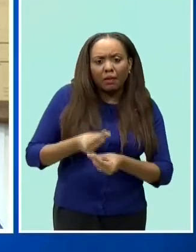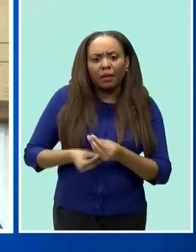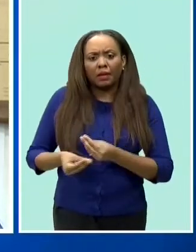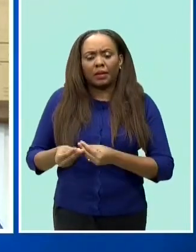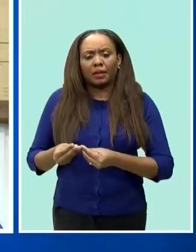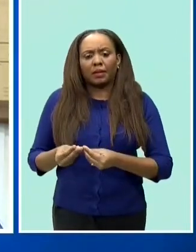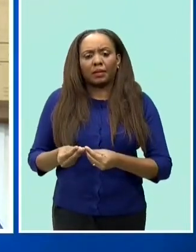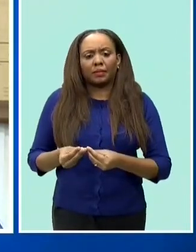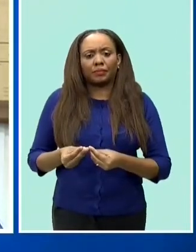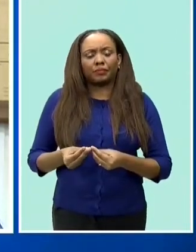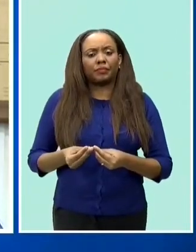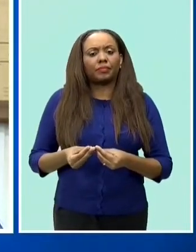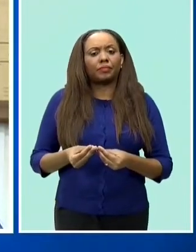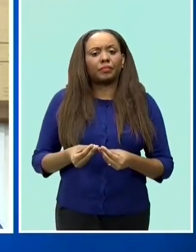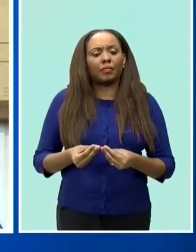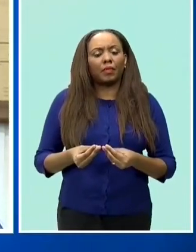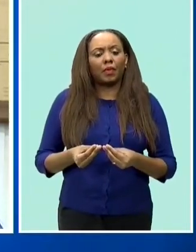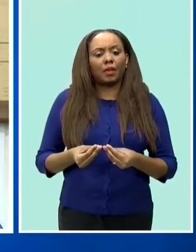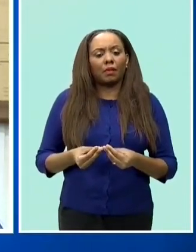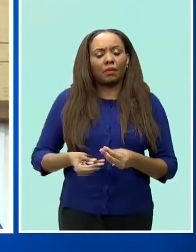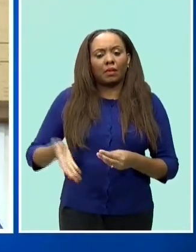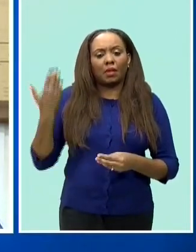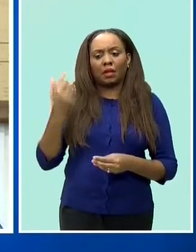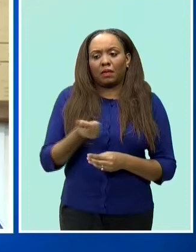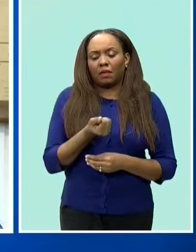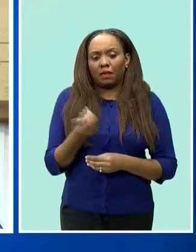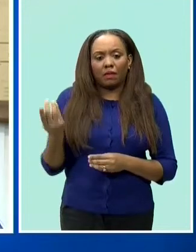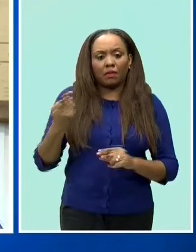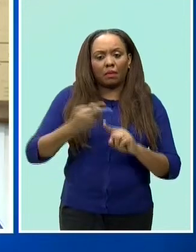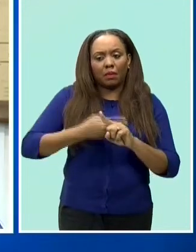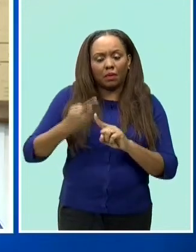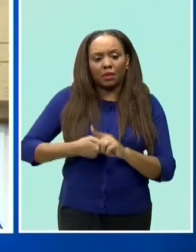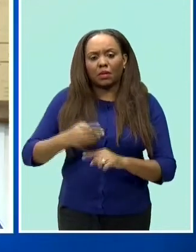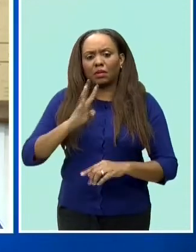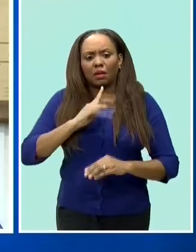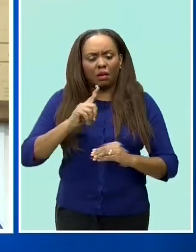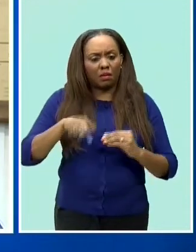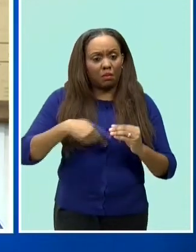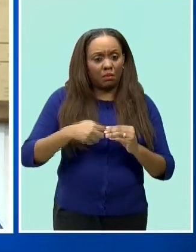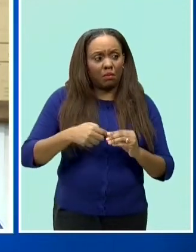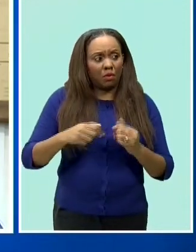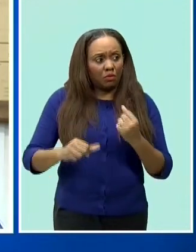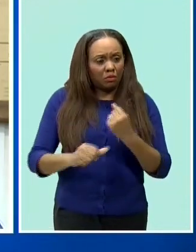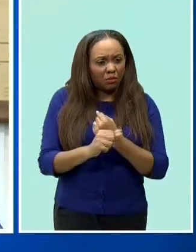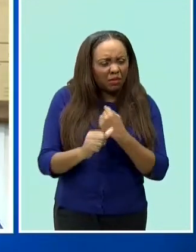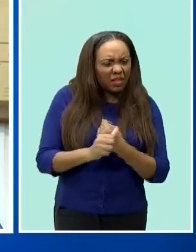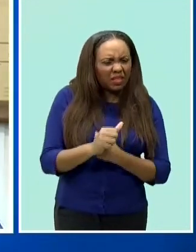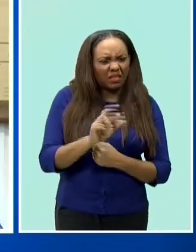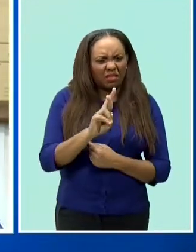have spent a lot of time within the last few months talking about the risks and the issues we've